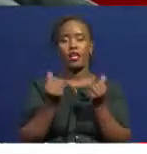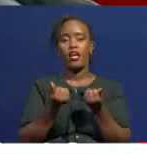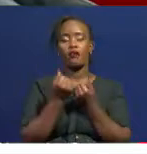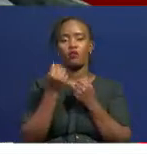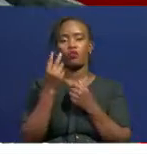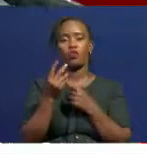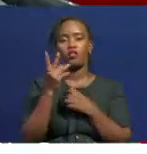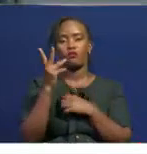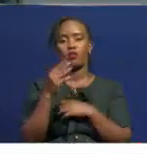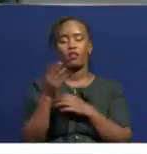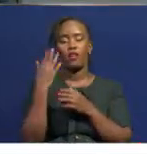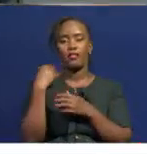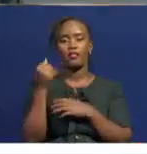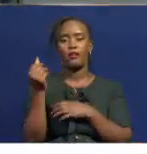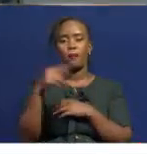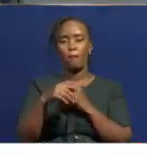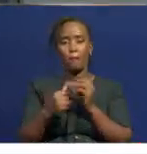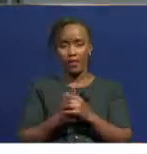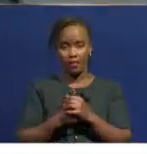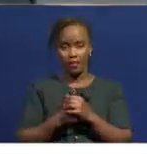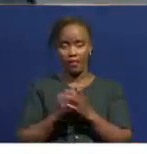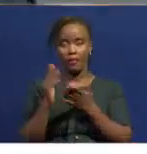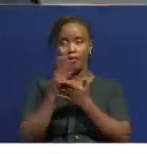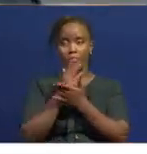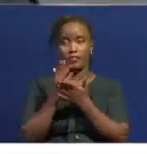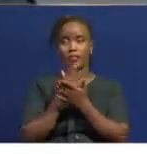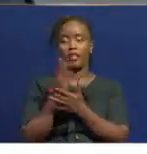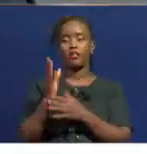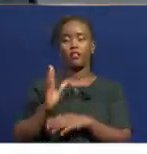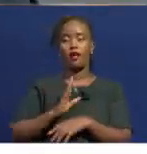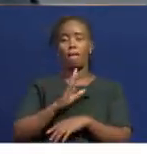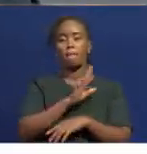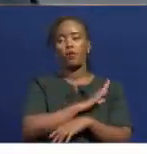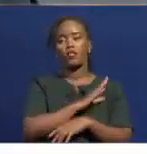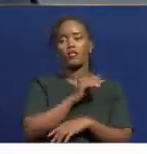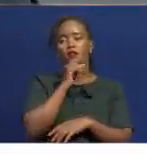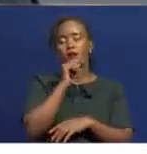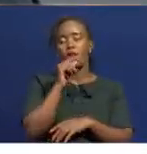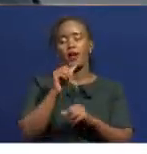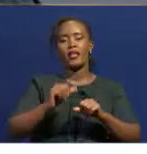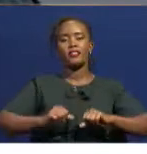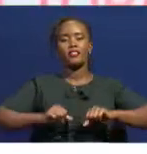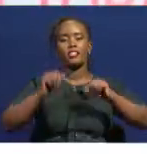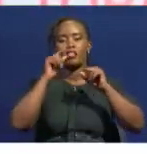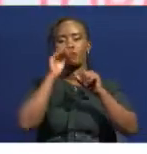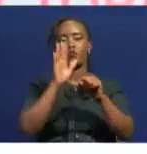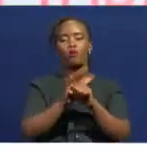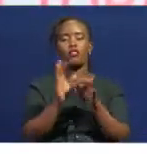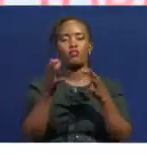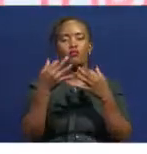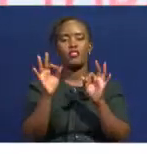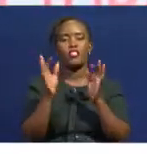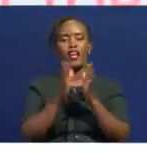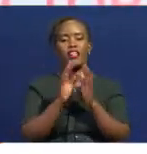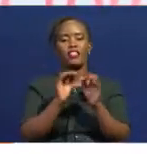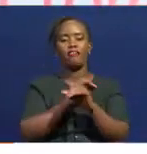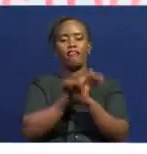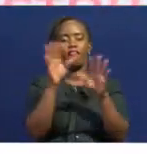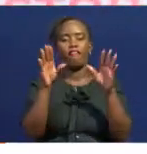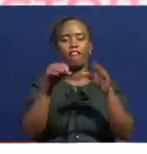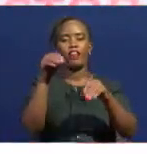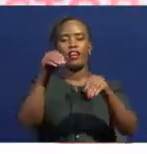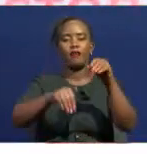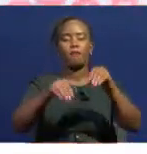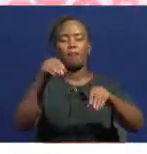month. Chairing the board will be Hesbon Owilla, who promised to conduct a free and fair election. I'm confident